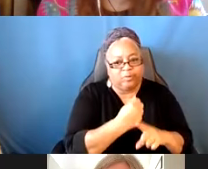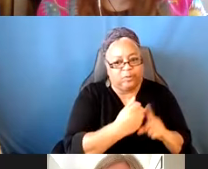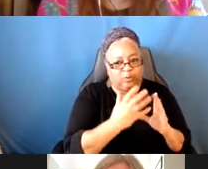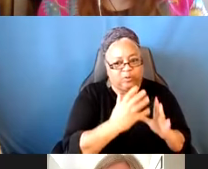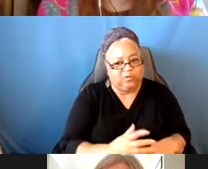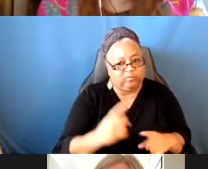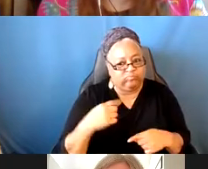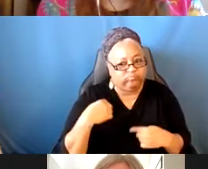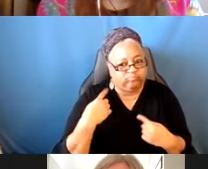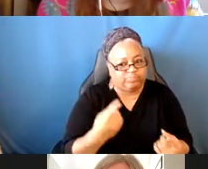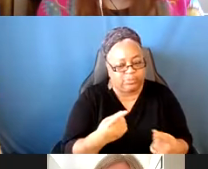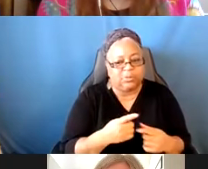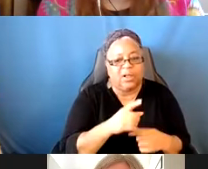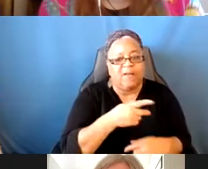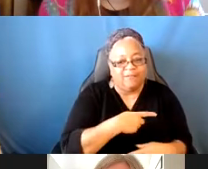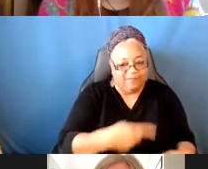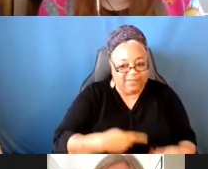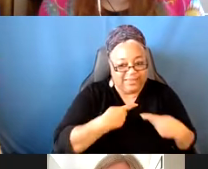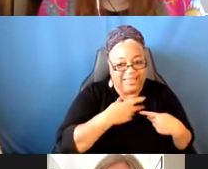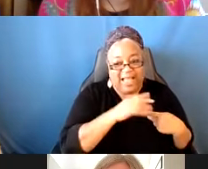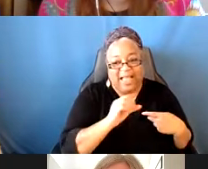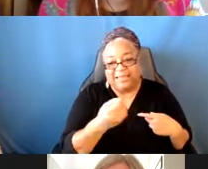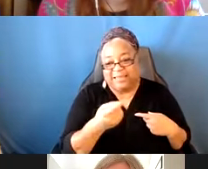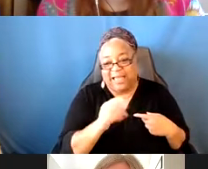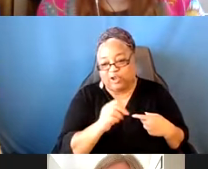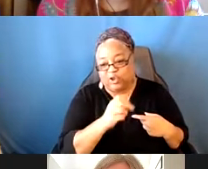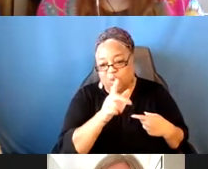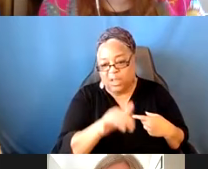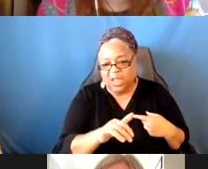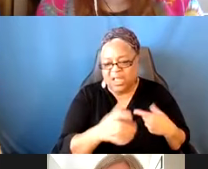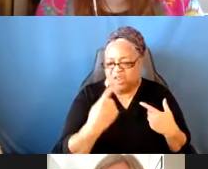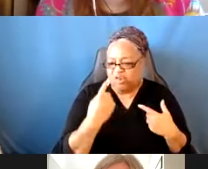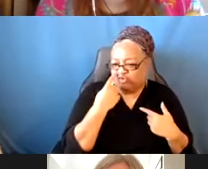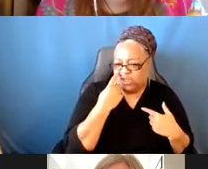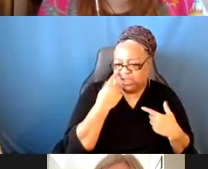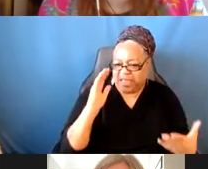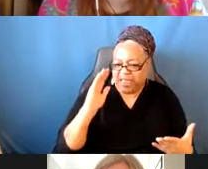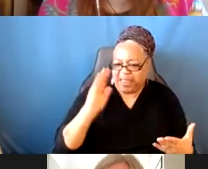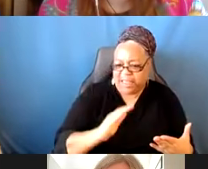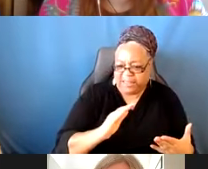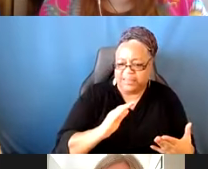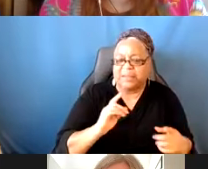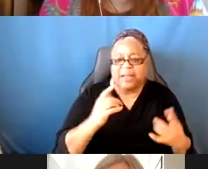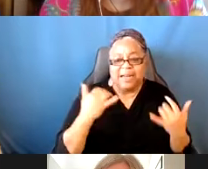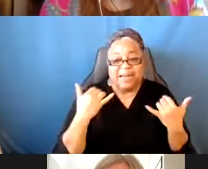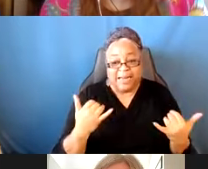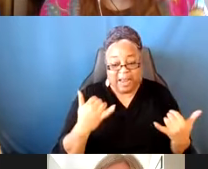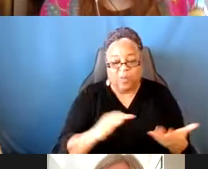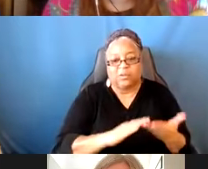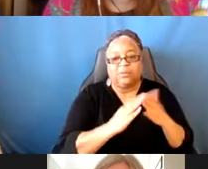and sexually abusive, but lately that's been less prevalent and he's been more emotionally abusive than anything